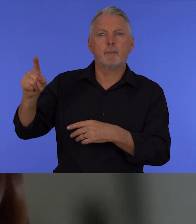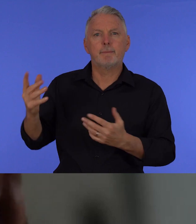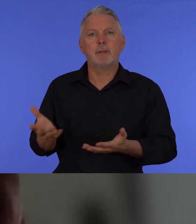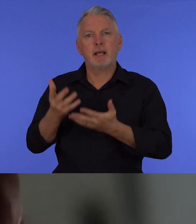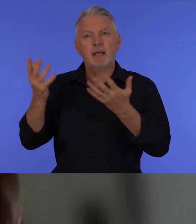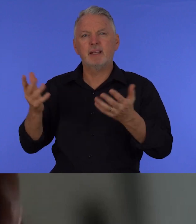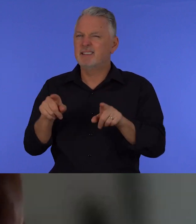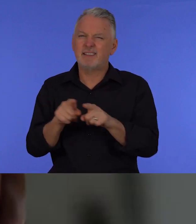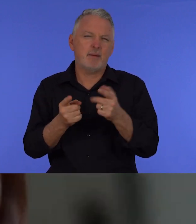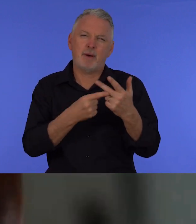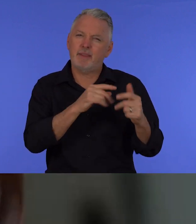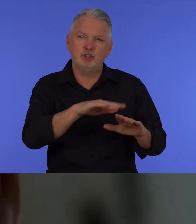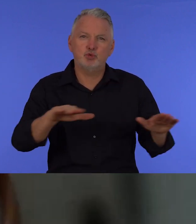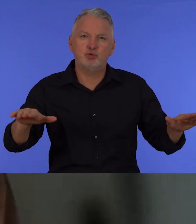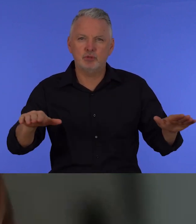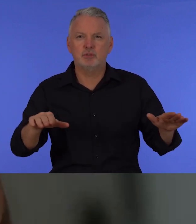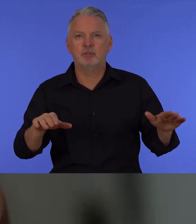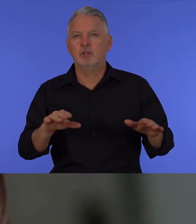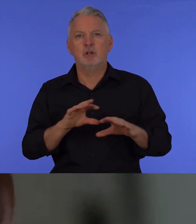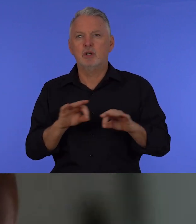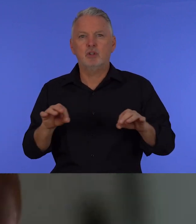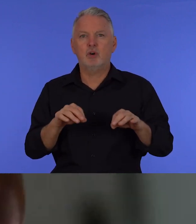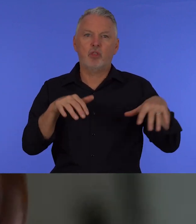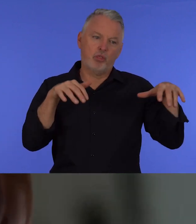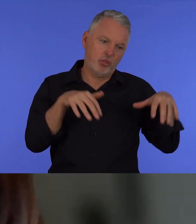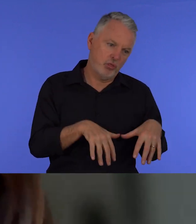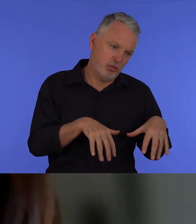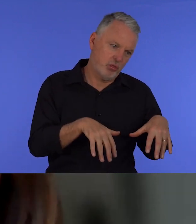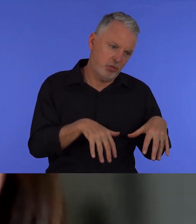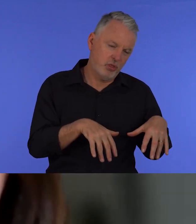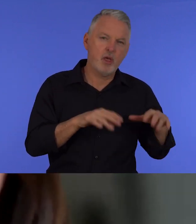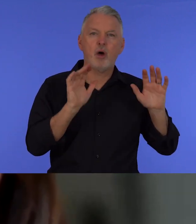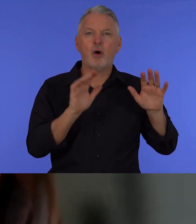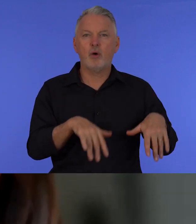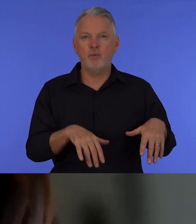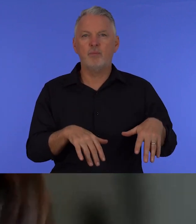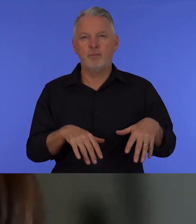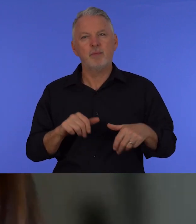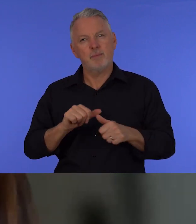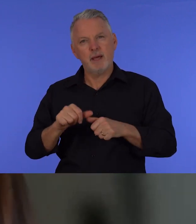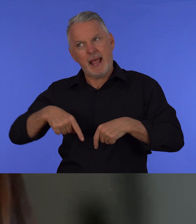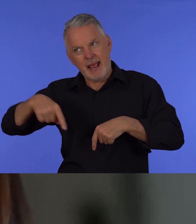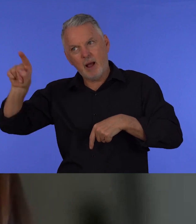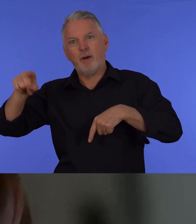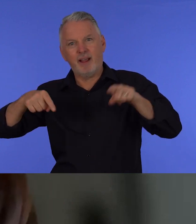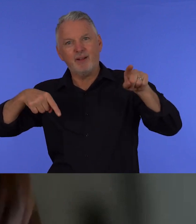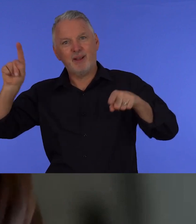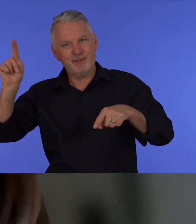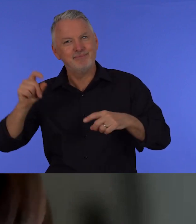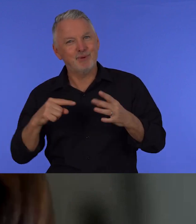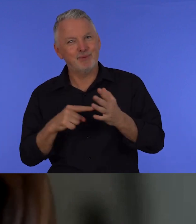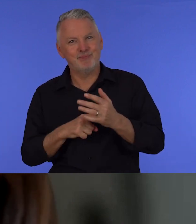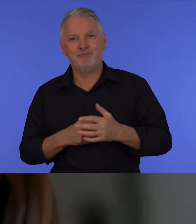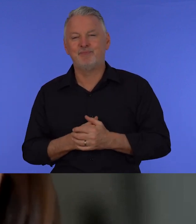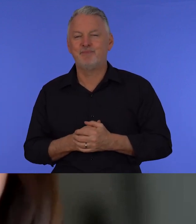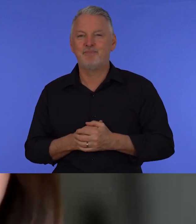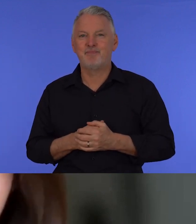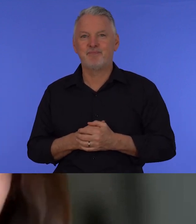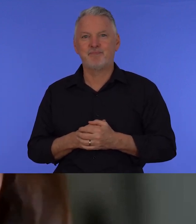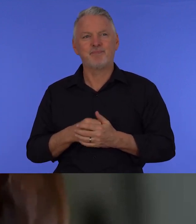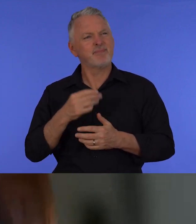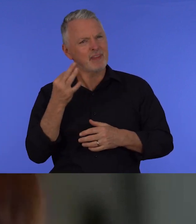bit of outdoor play, like every kid actually does, in order to not be a complete pain at